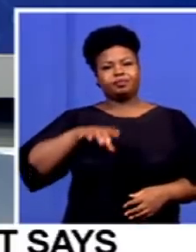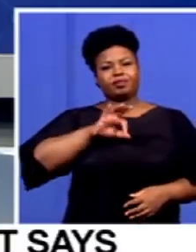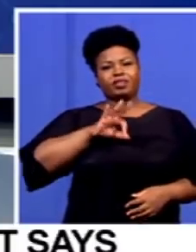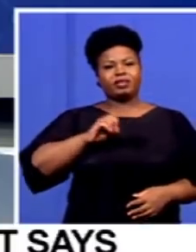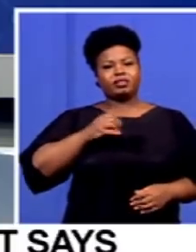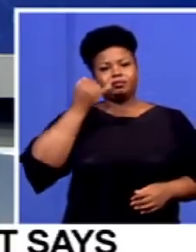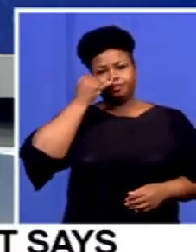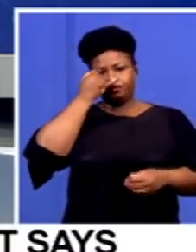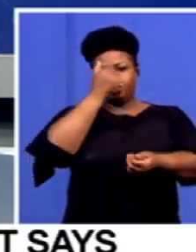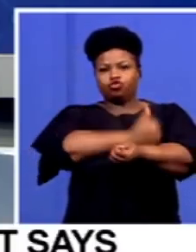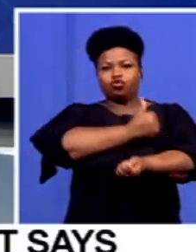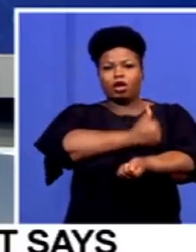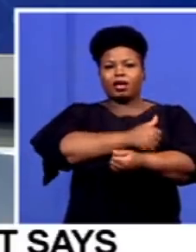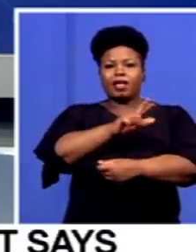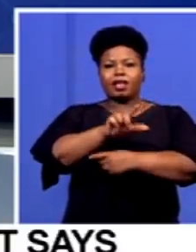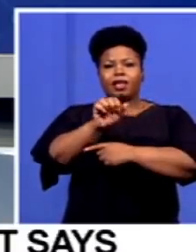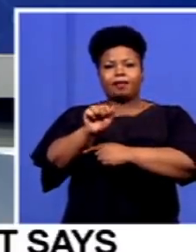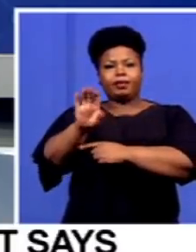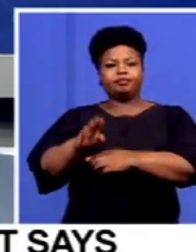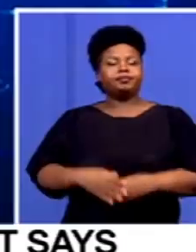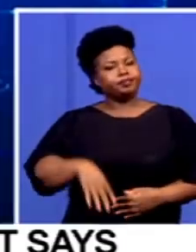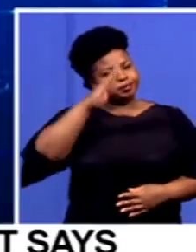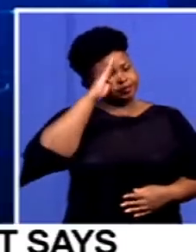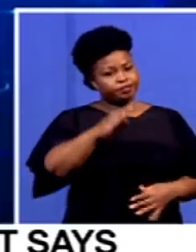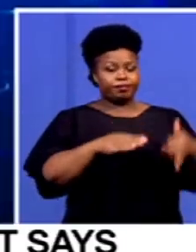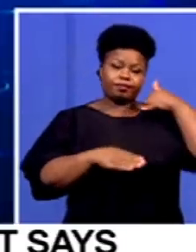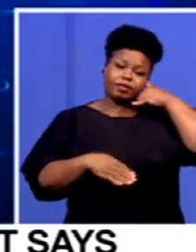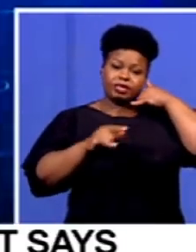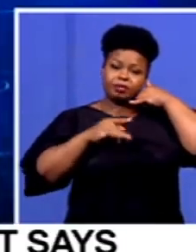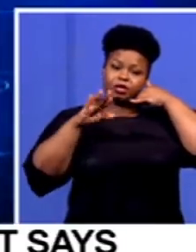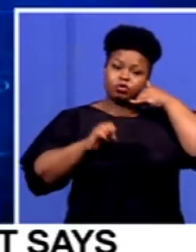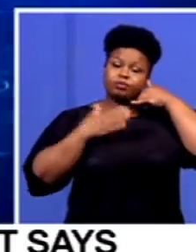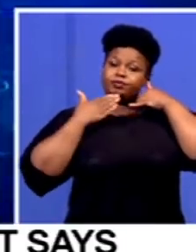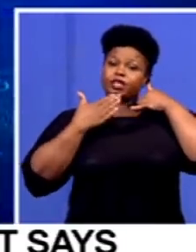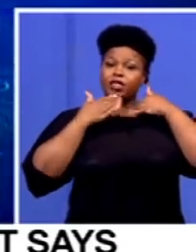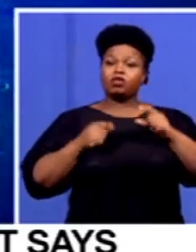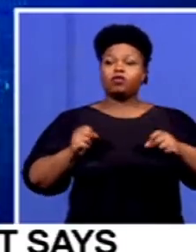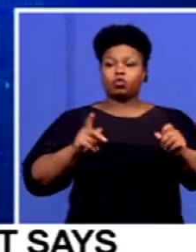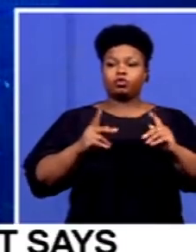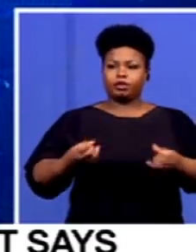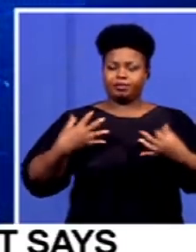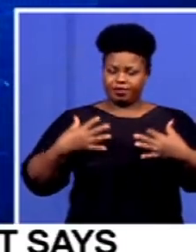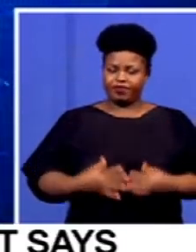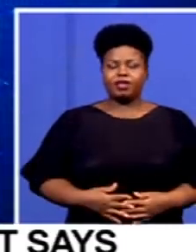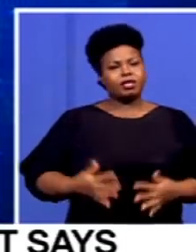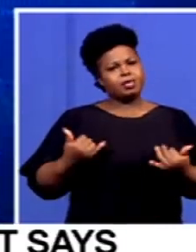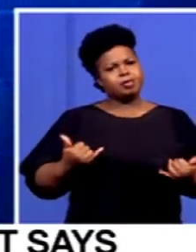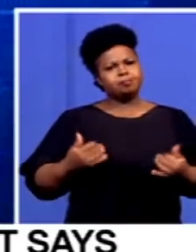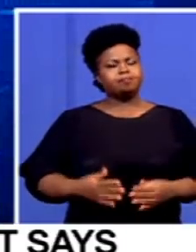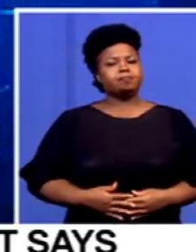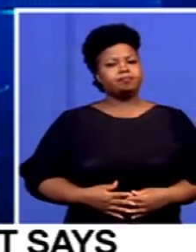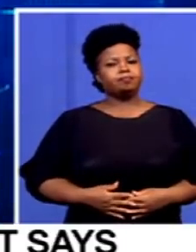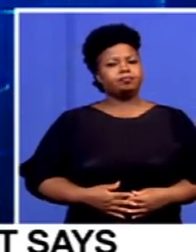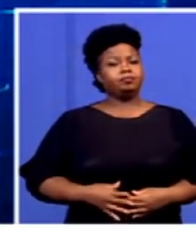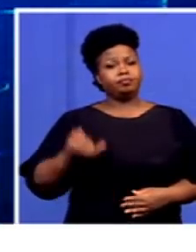drug labs. A very good afternoon once again, Sepiso, and thank you so much for this opportunity. Well,